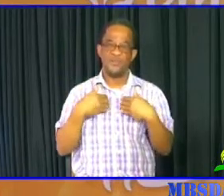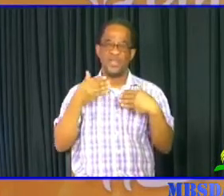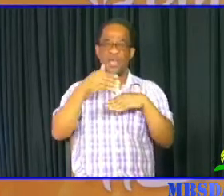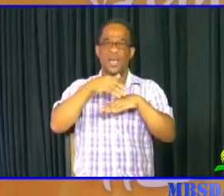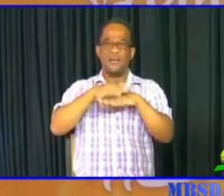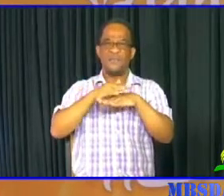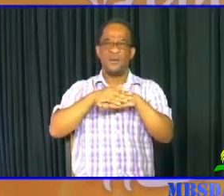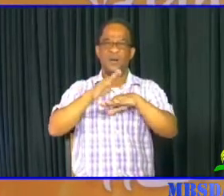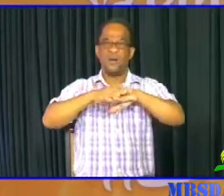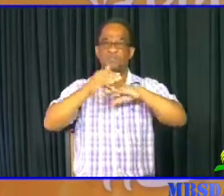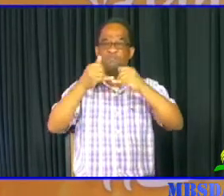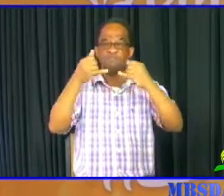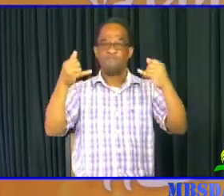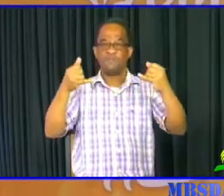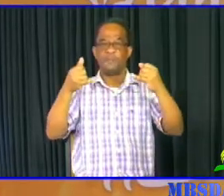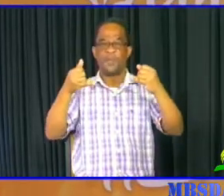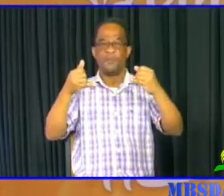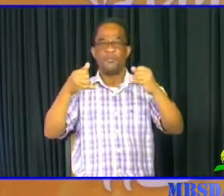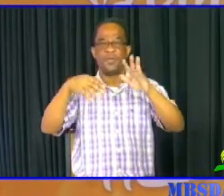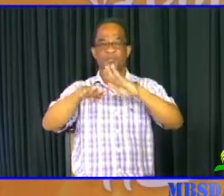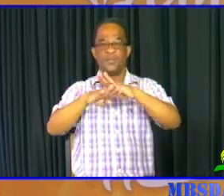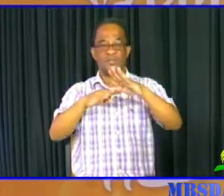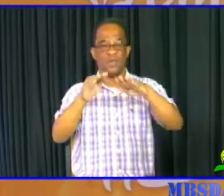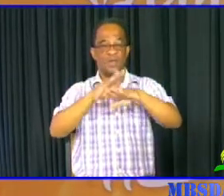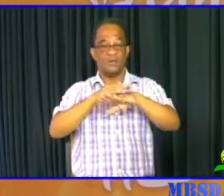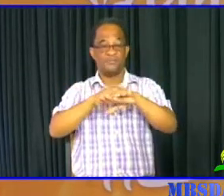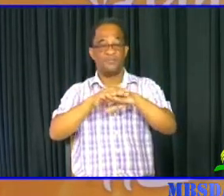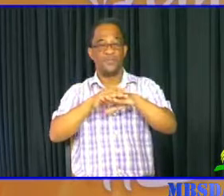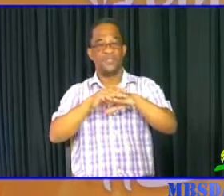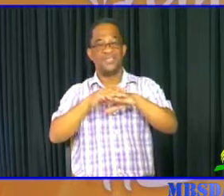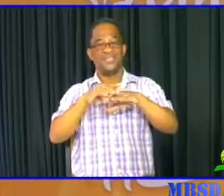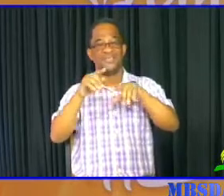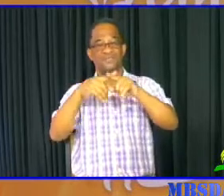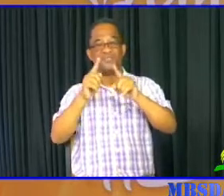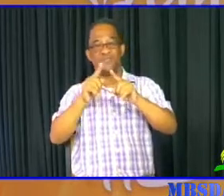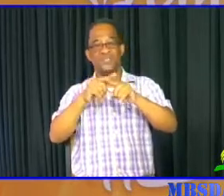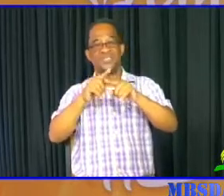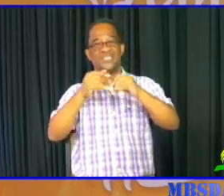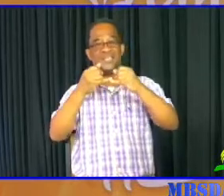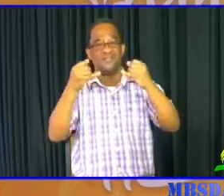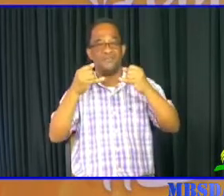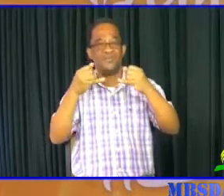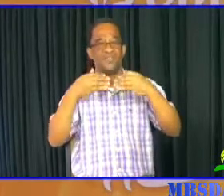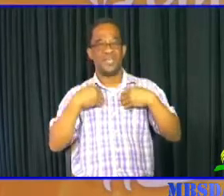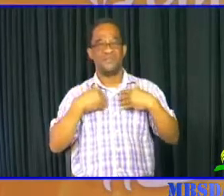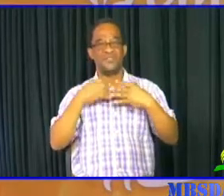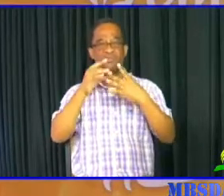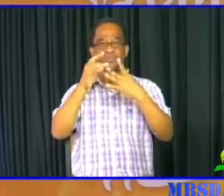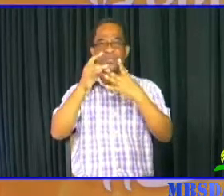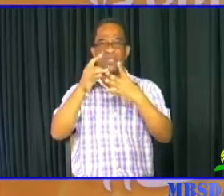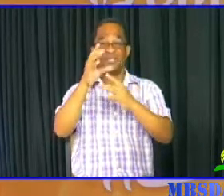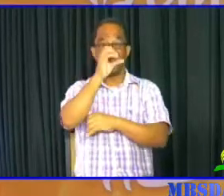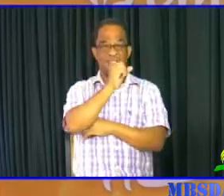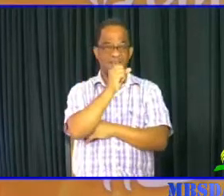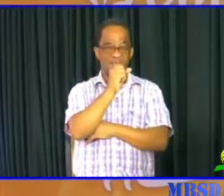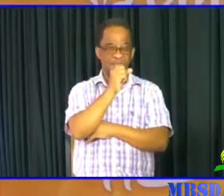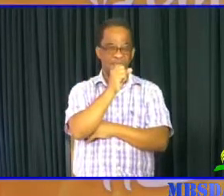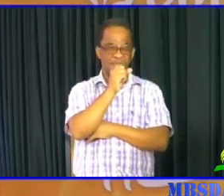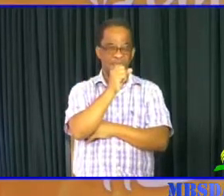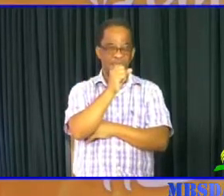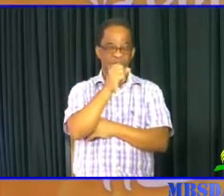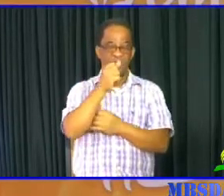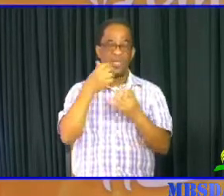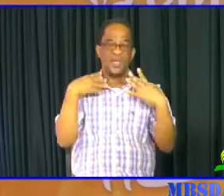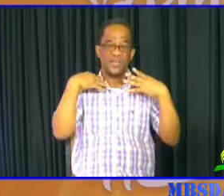with you that will be based upon a number of efforts. We have a special feature this evening, which will be a special